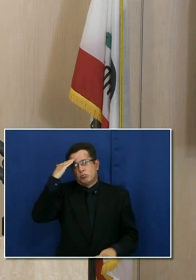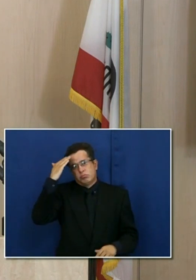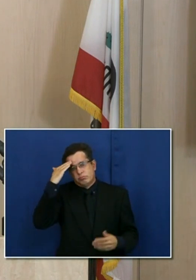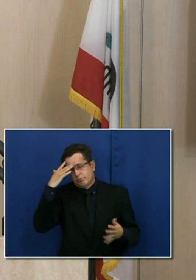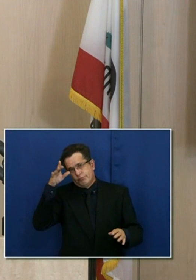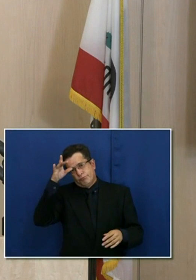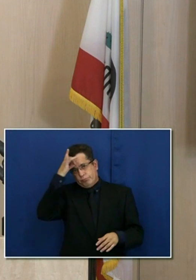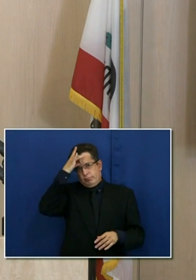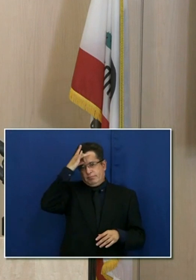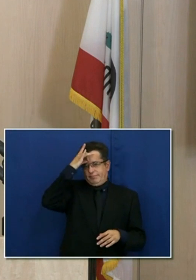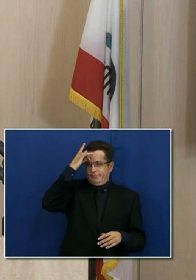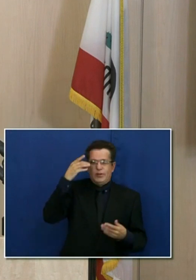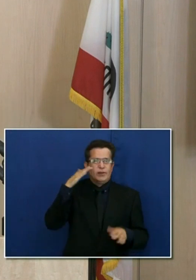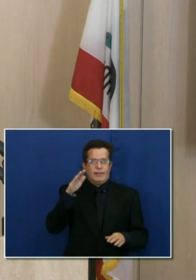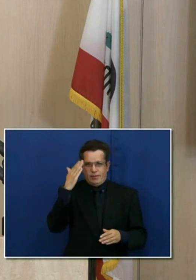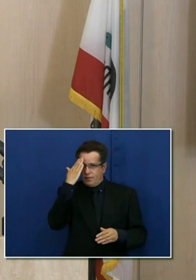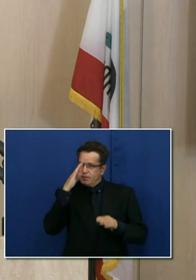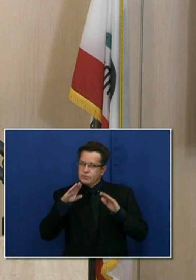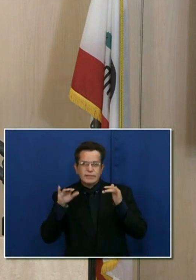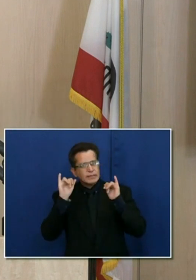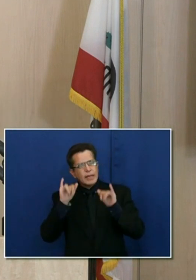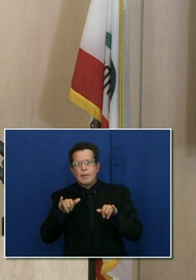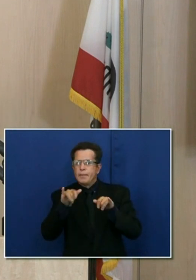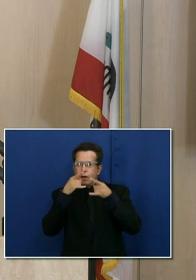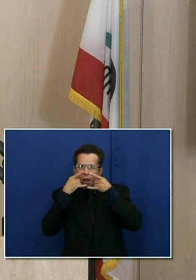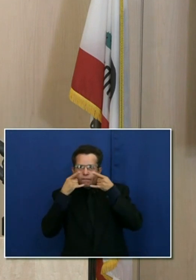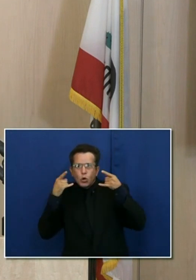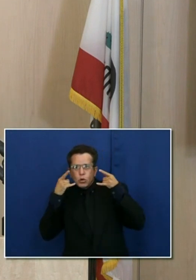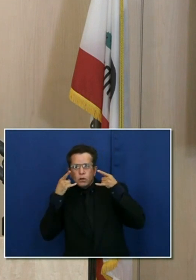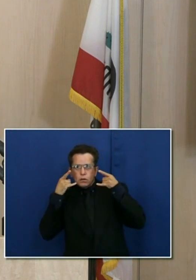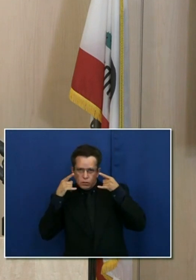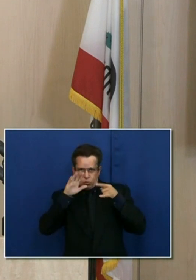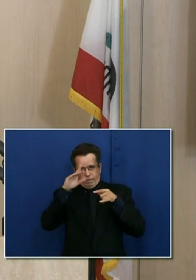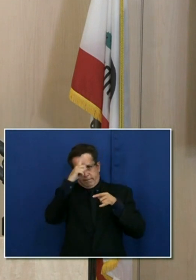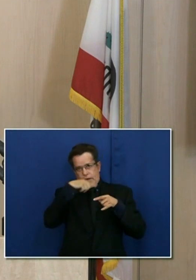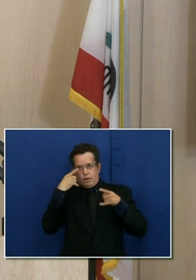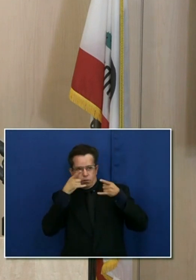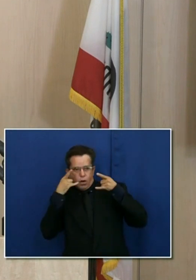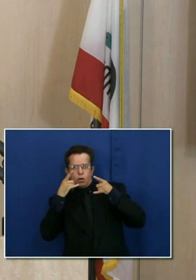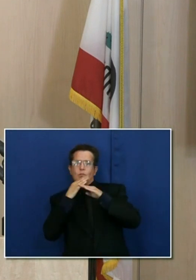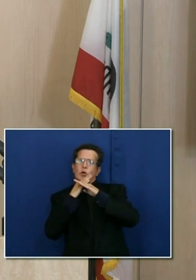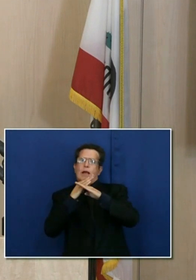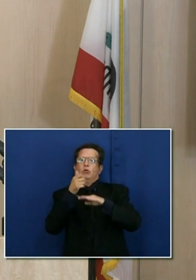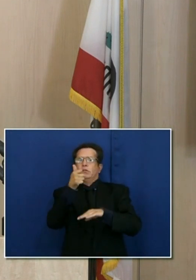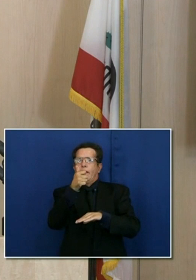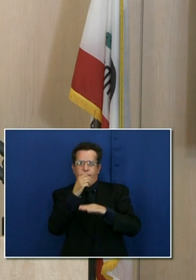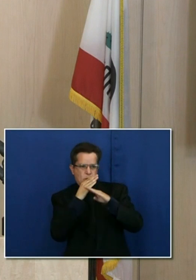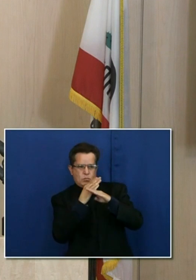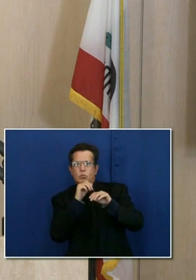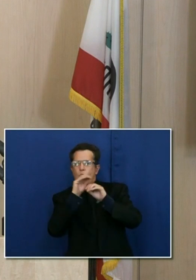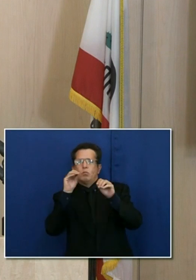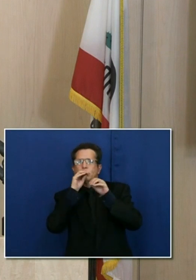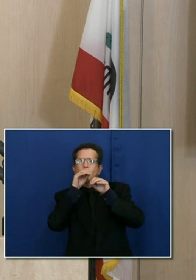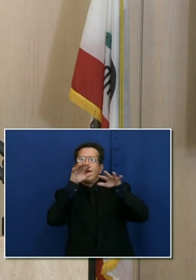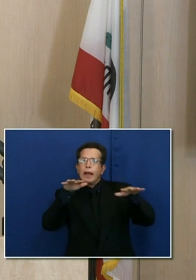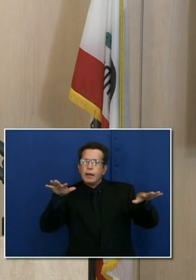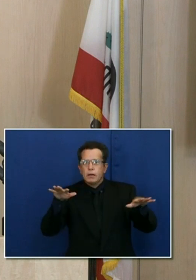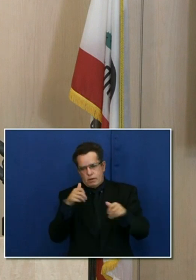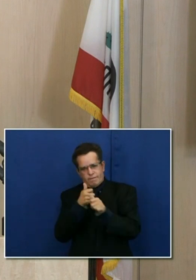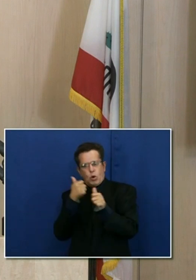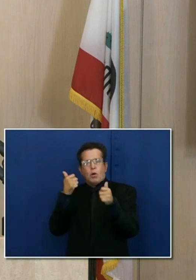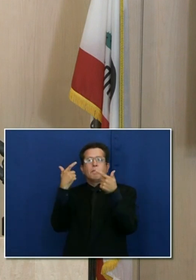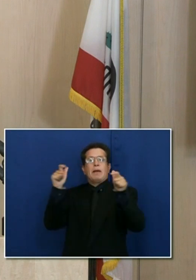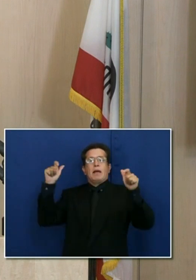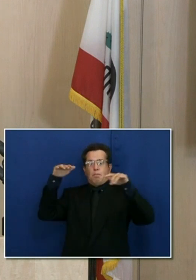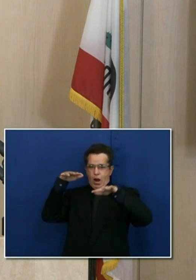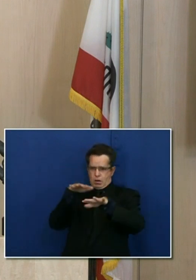pretty basic. Again, it's covering your face when you're around others. It's avoiding large gatherings. It's